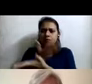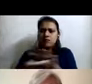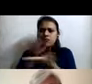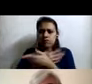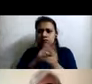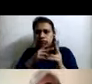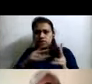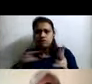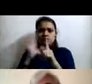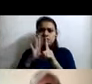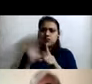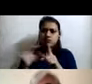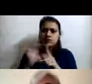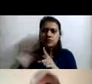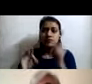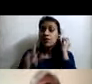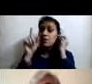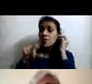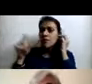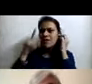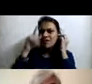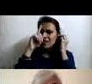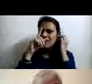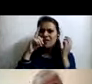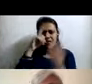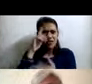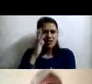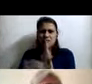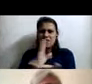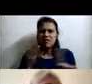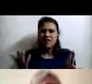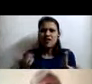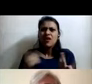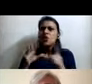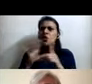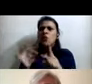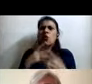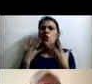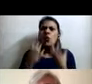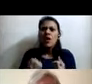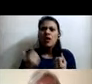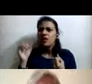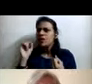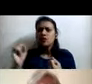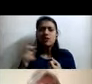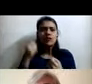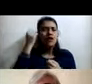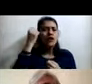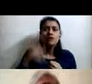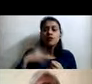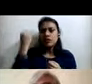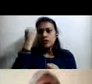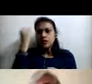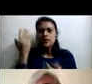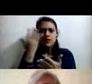skepticism because really people didn't believe what I was up to. had never thought of an idea of setting aside a place for conservation.